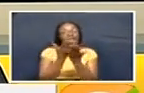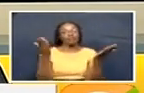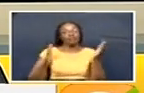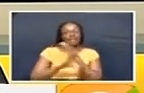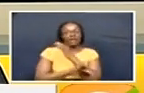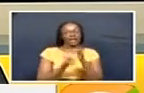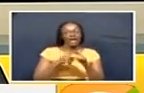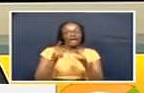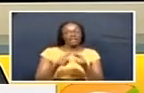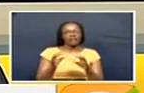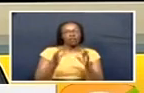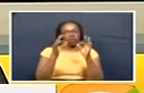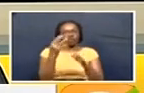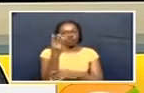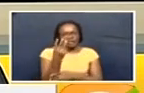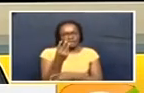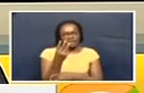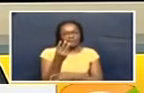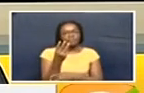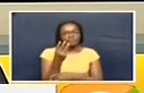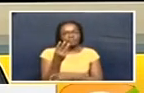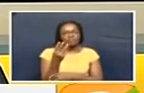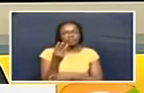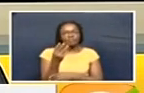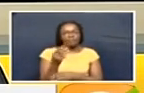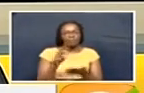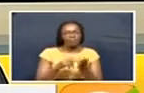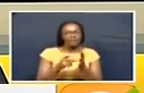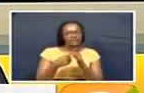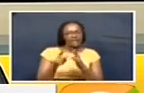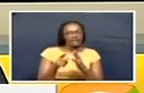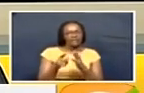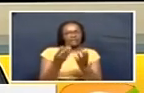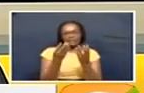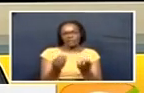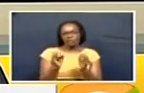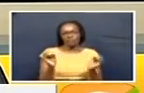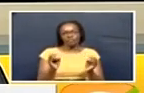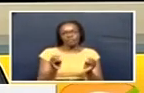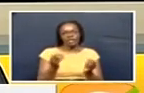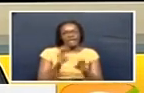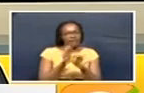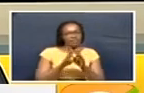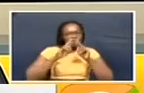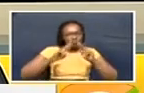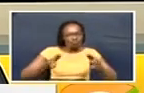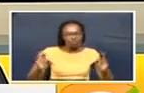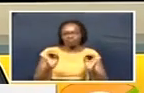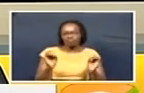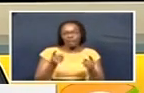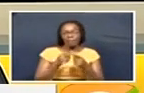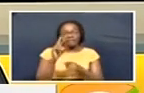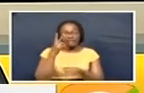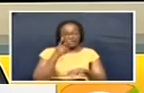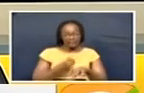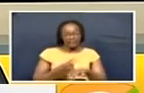think, on Wednesday versus that Friday. So the beginning definitely wasn't smooth. Things didn't go very easily. But the second time around, I think it